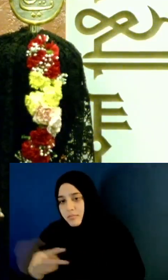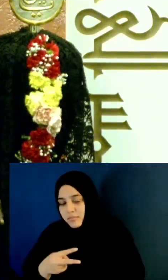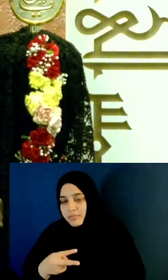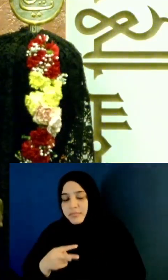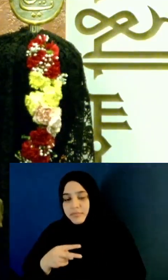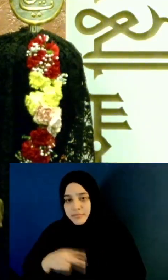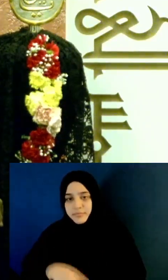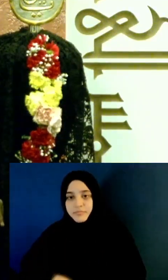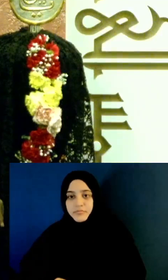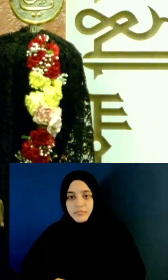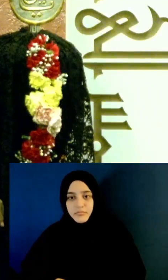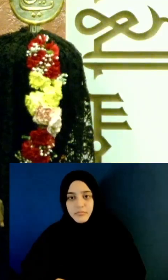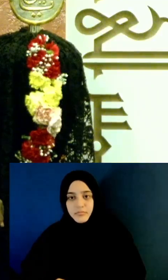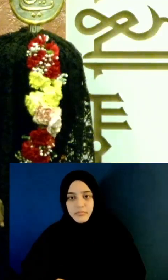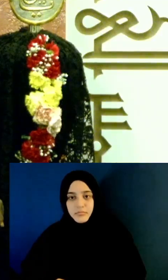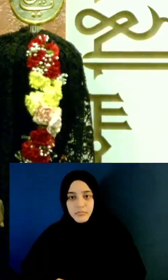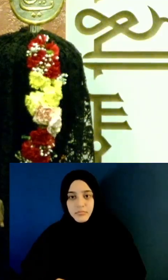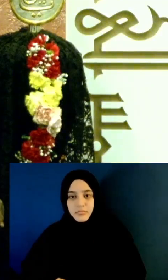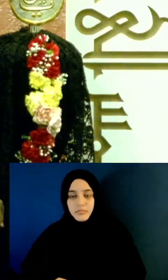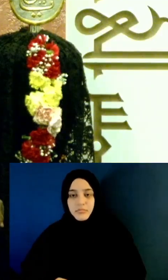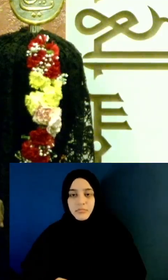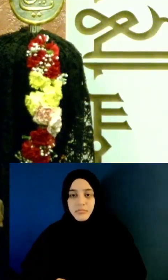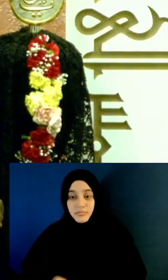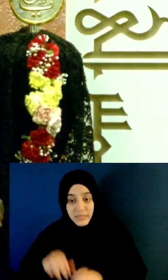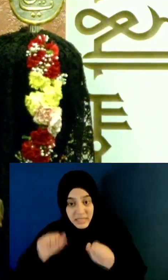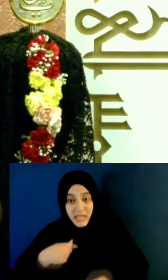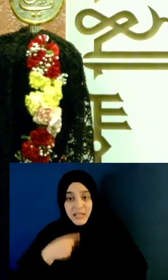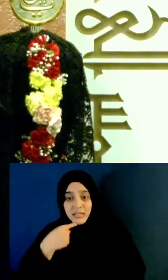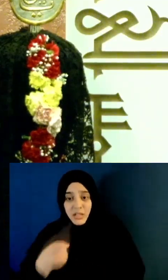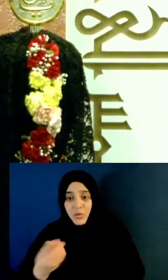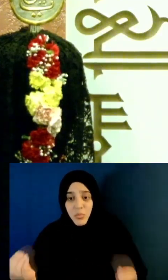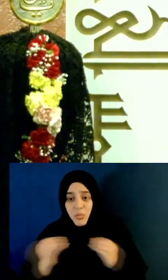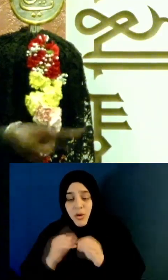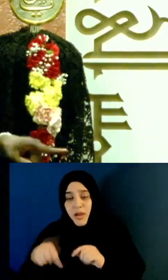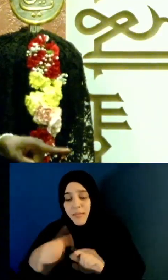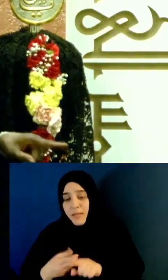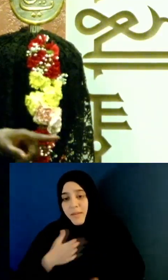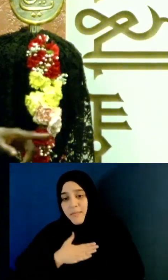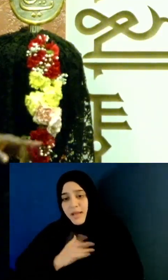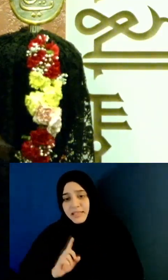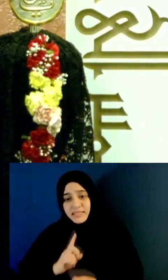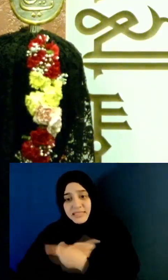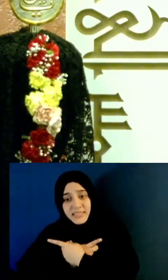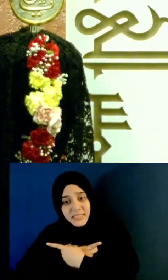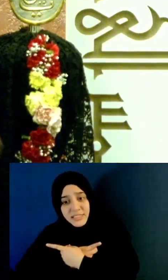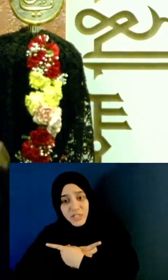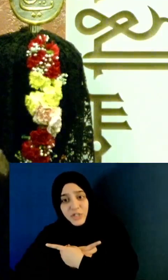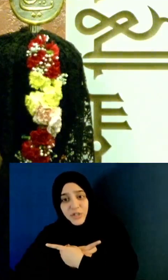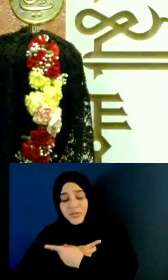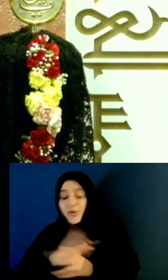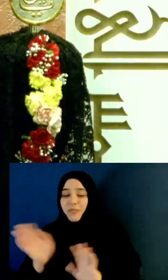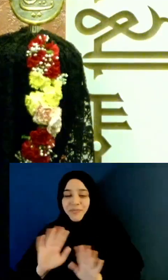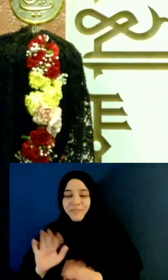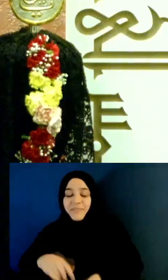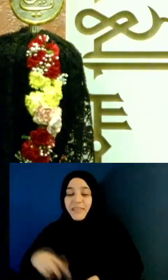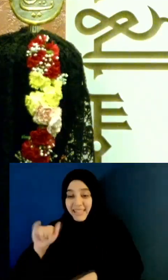Can I tell you more about my beloved amir al-mu'mineen Ali? That's what he said.